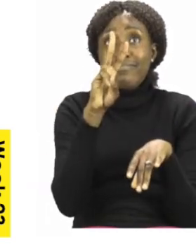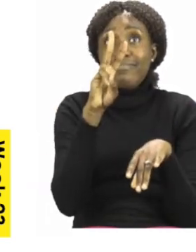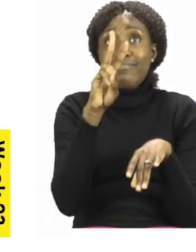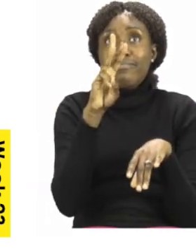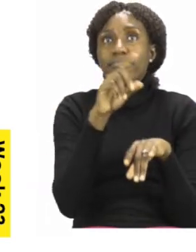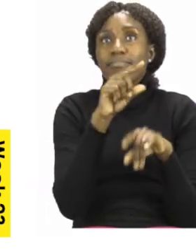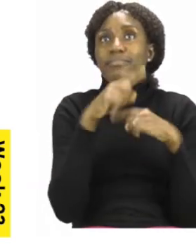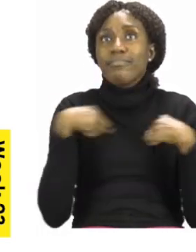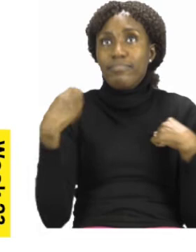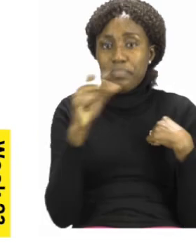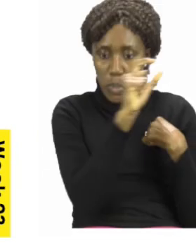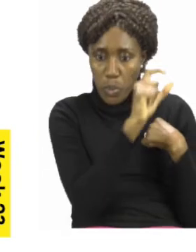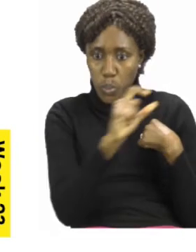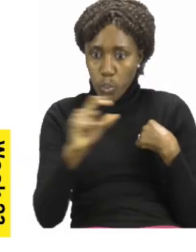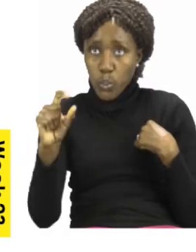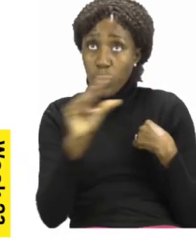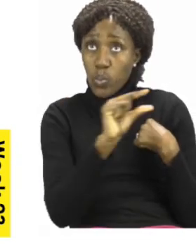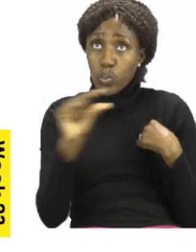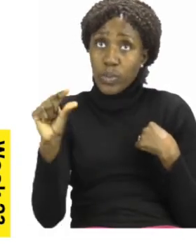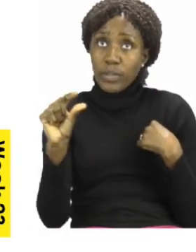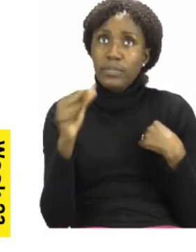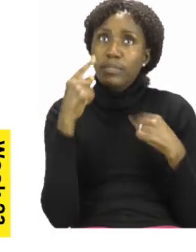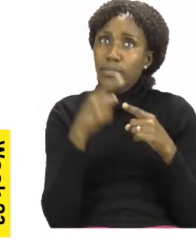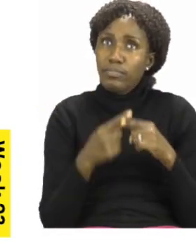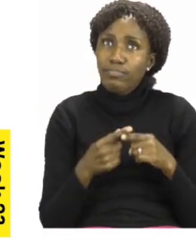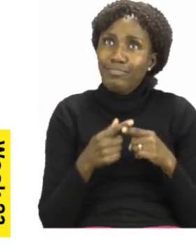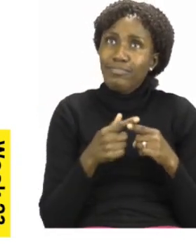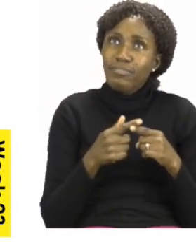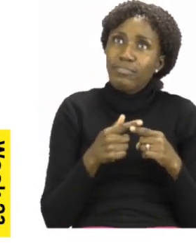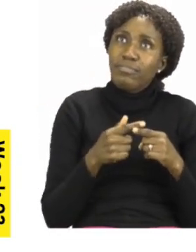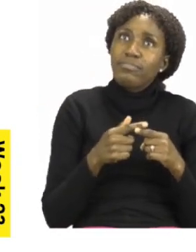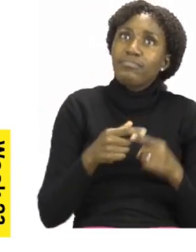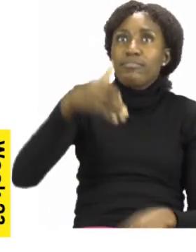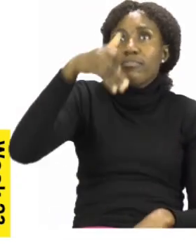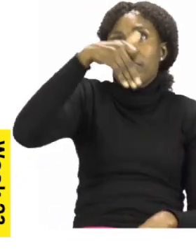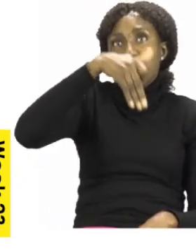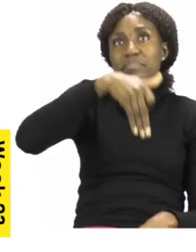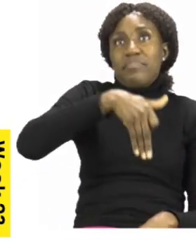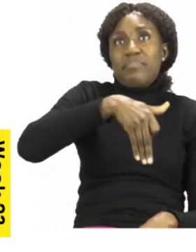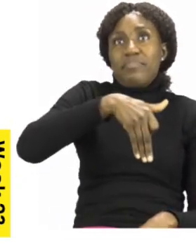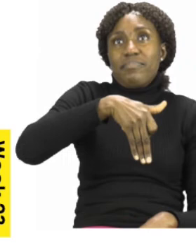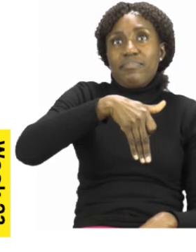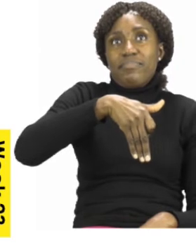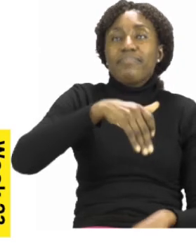words written on the coin. It says Republic of